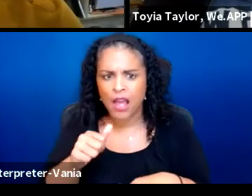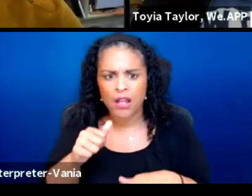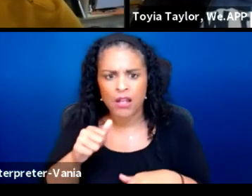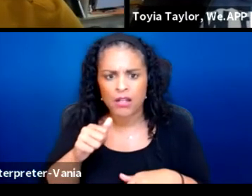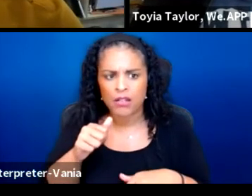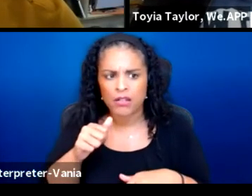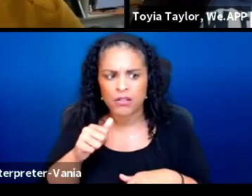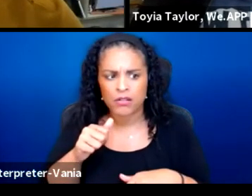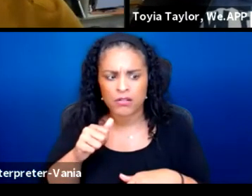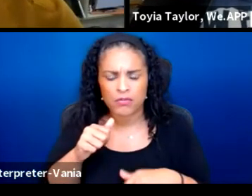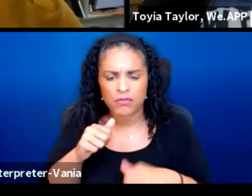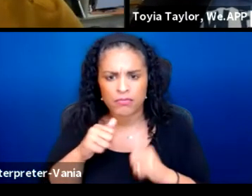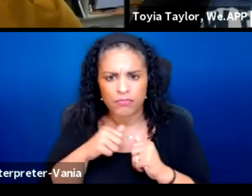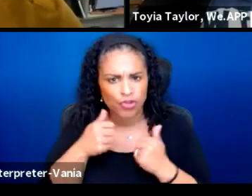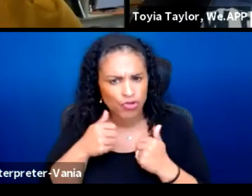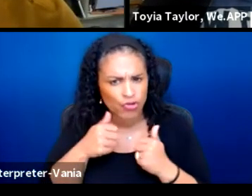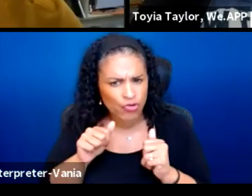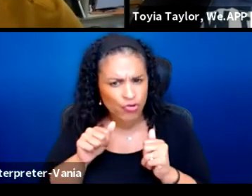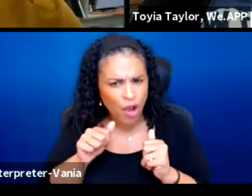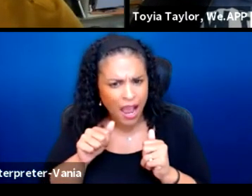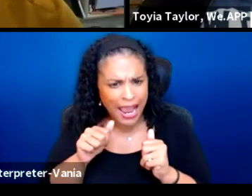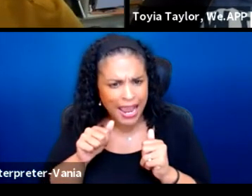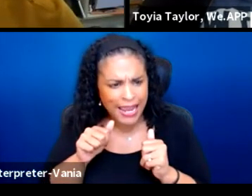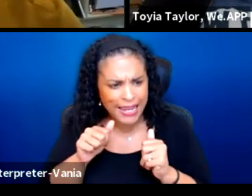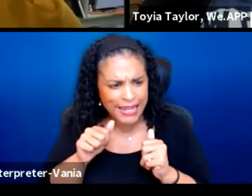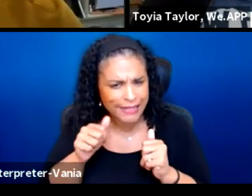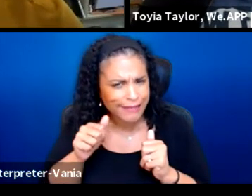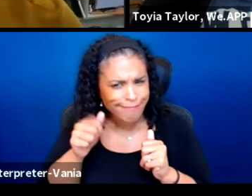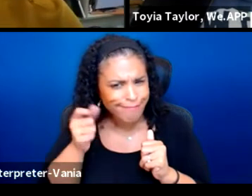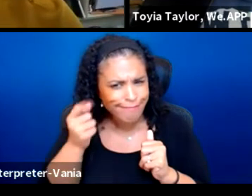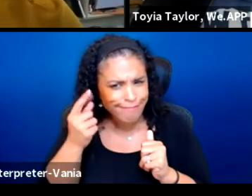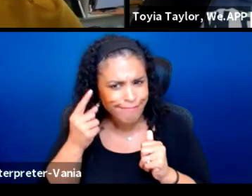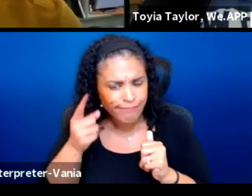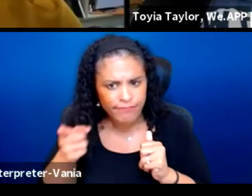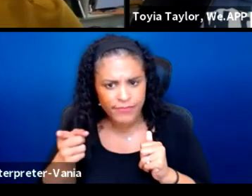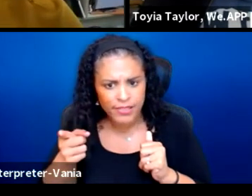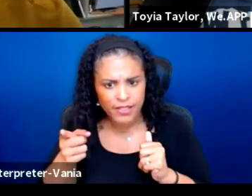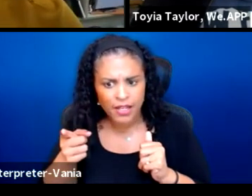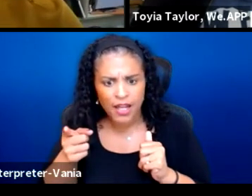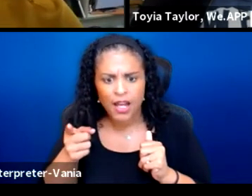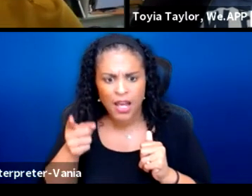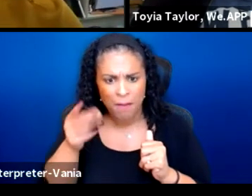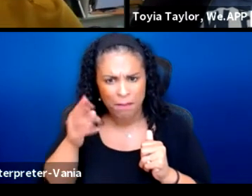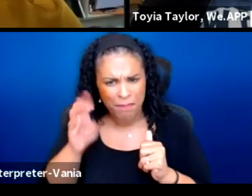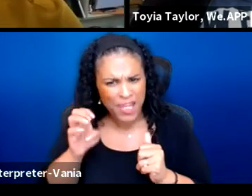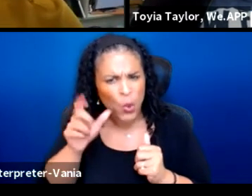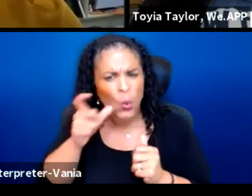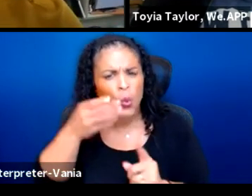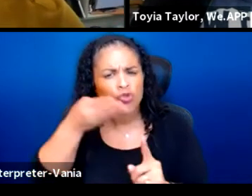pretense, you know, trying any pretenses, but just be who we are and